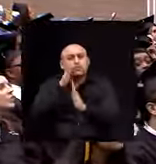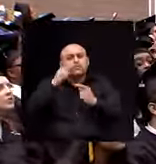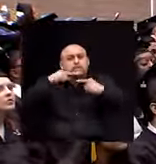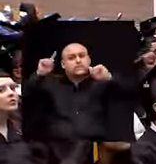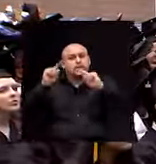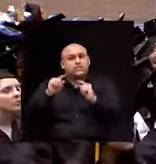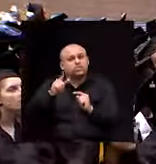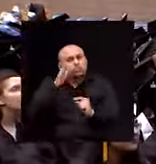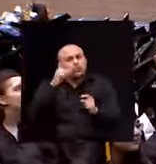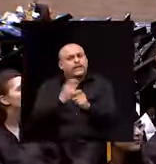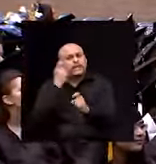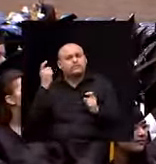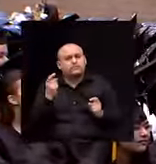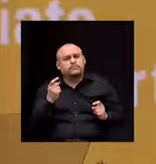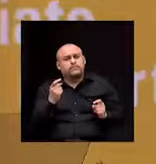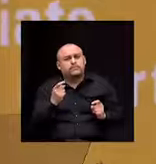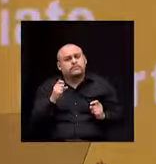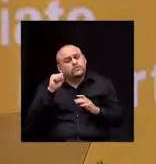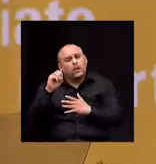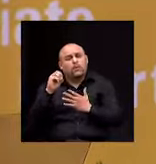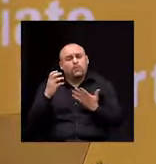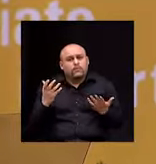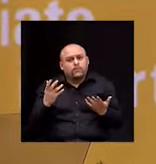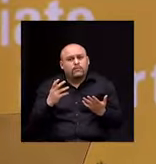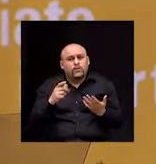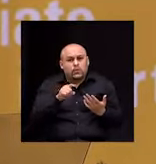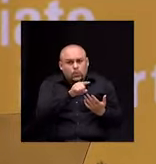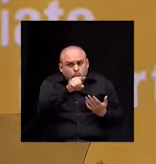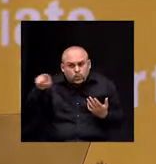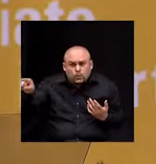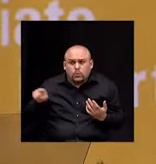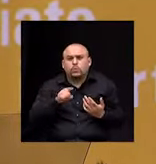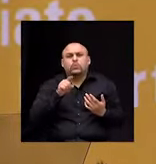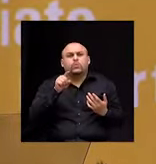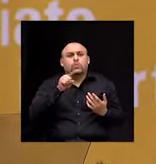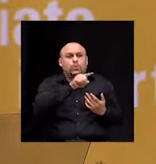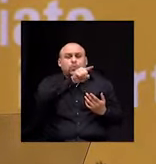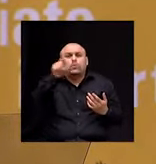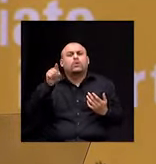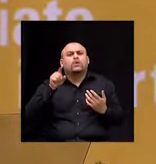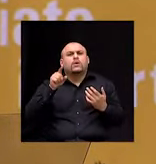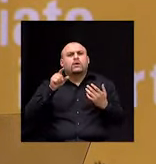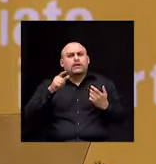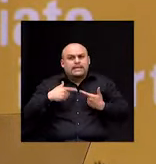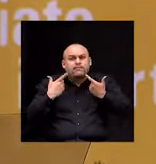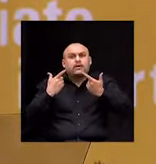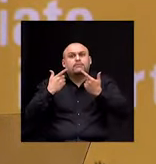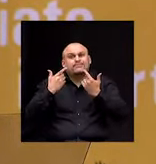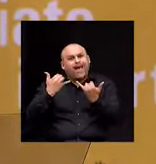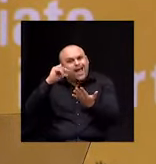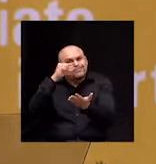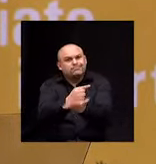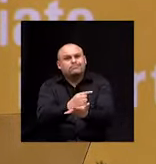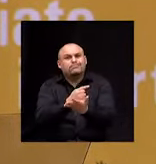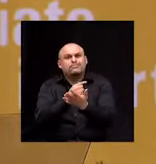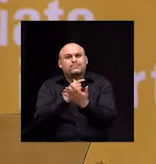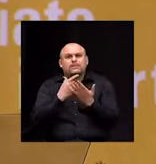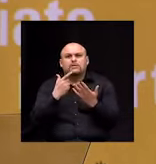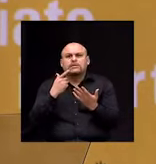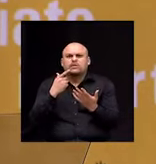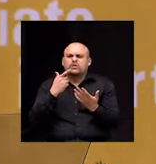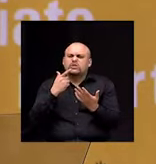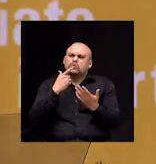you're going to win. So you are living and graduating in the greatest